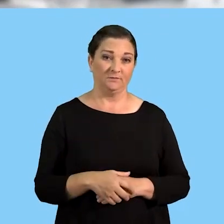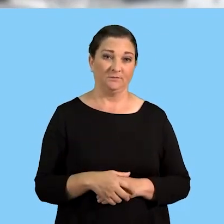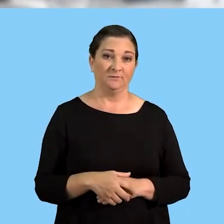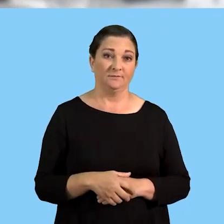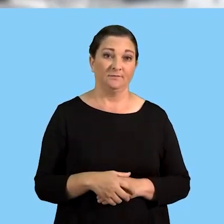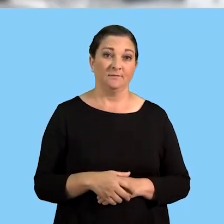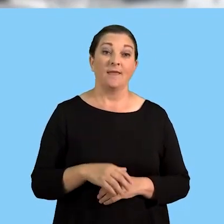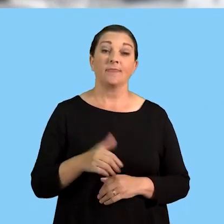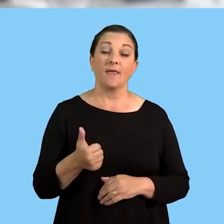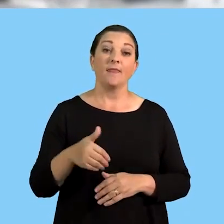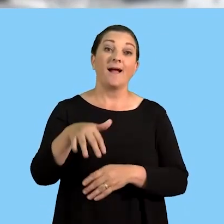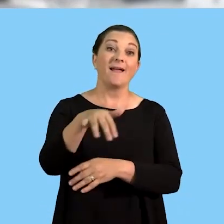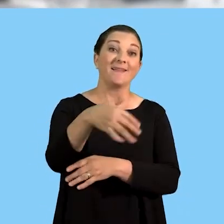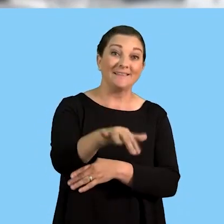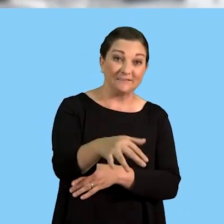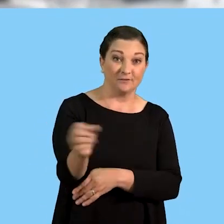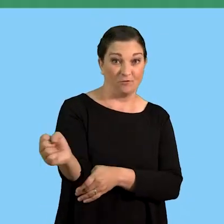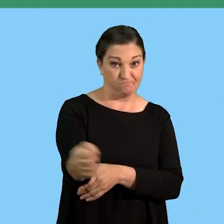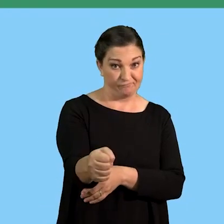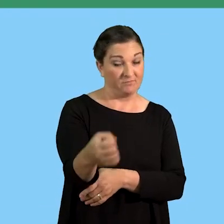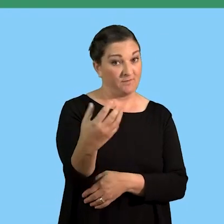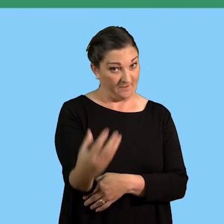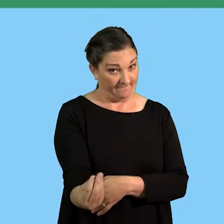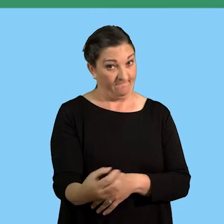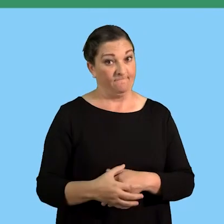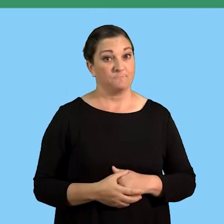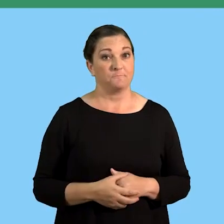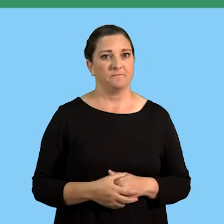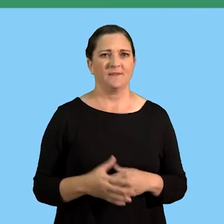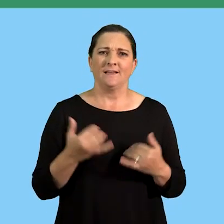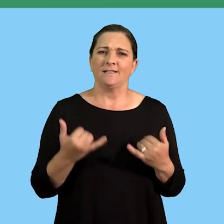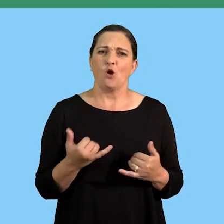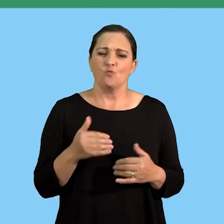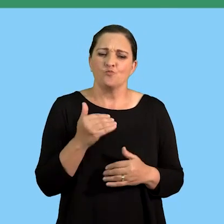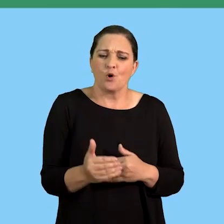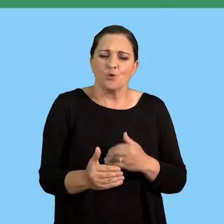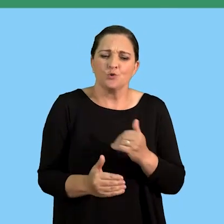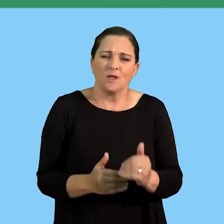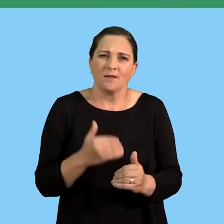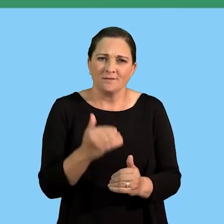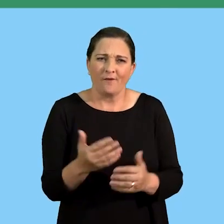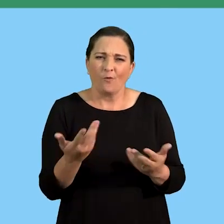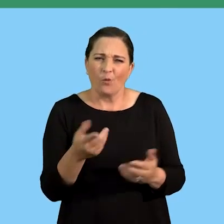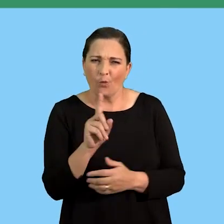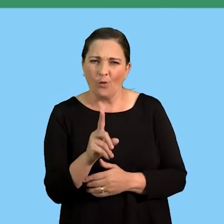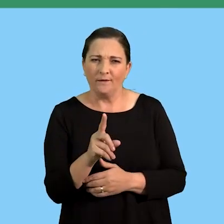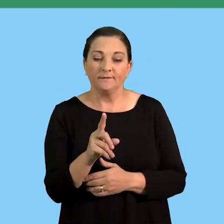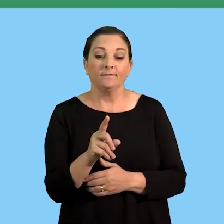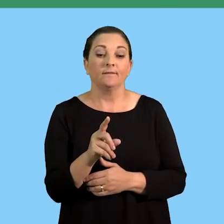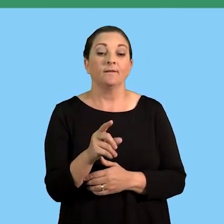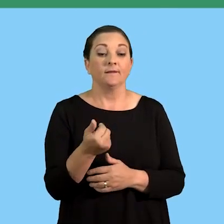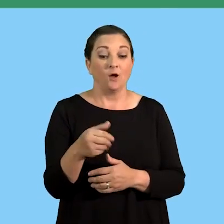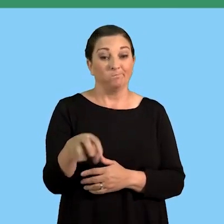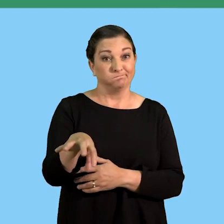we also have, like we said, external recruitment. So this is the process used by businesses